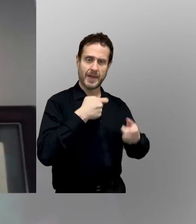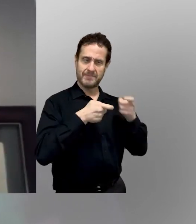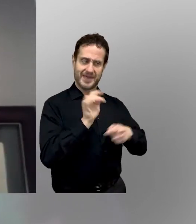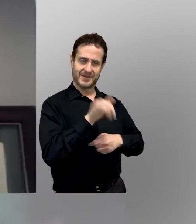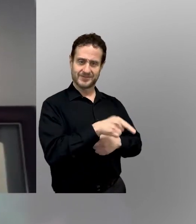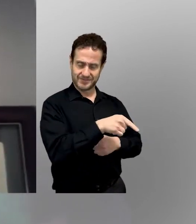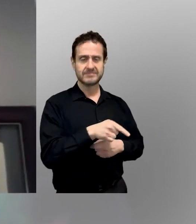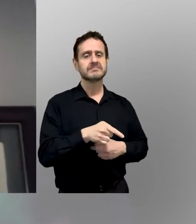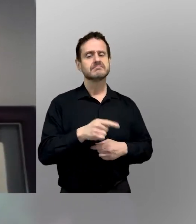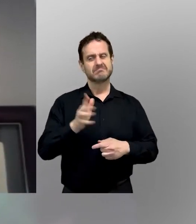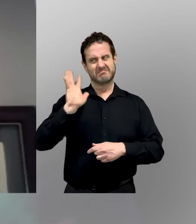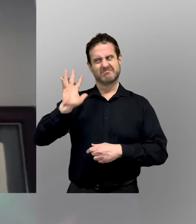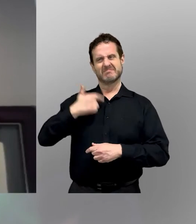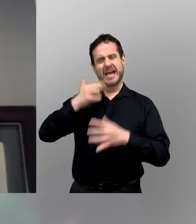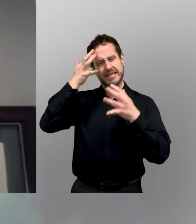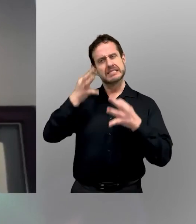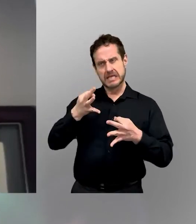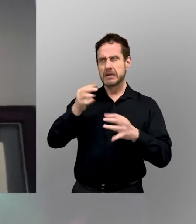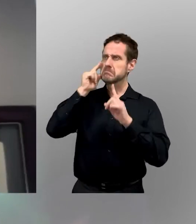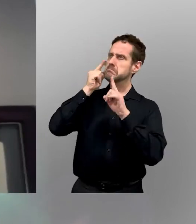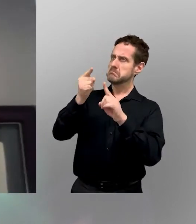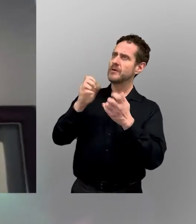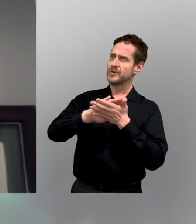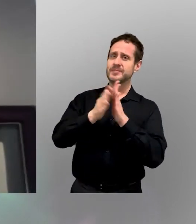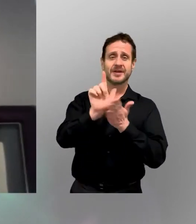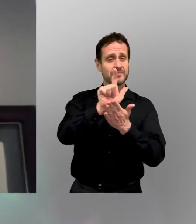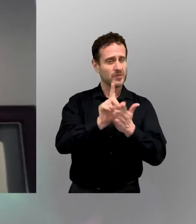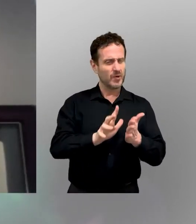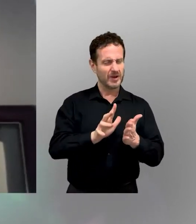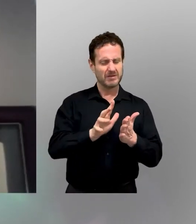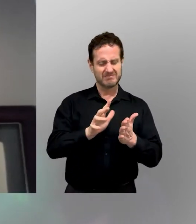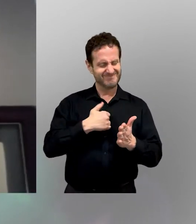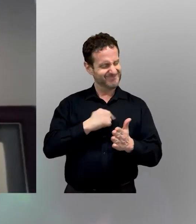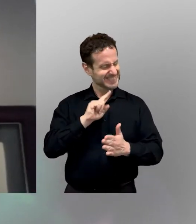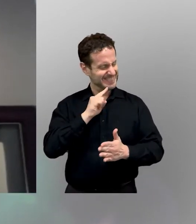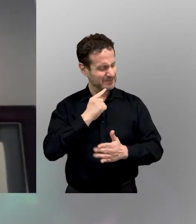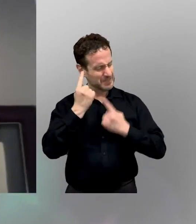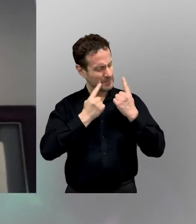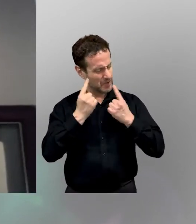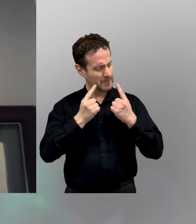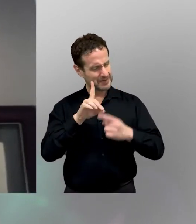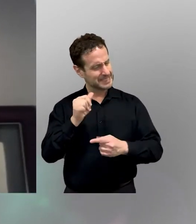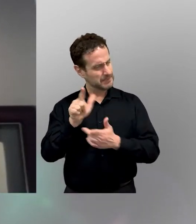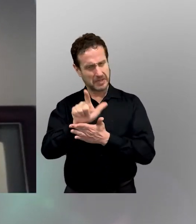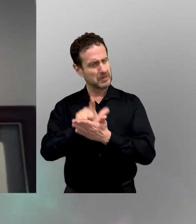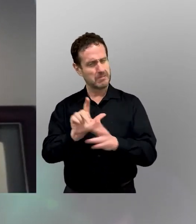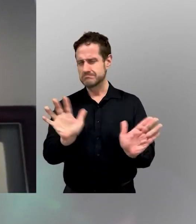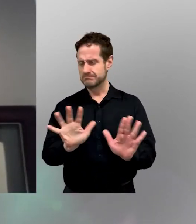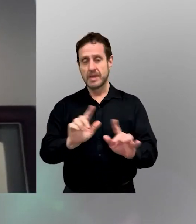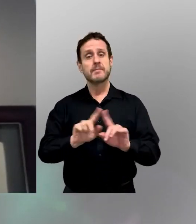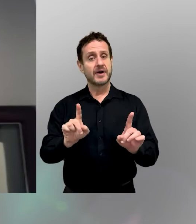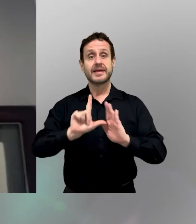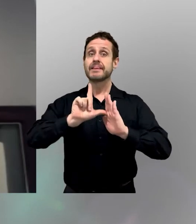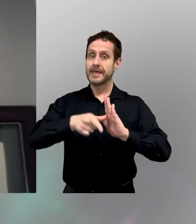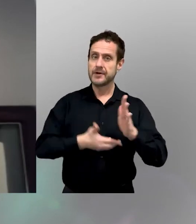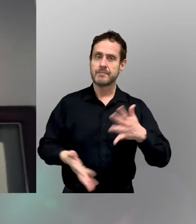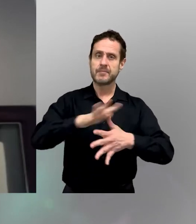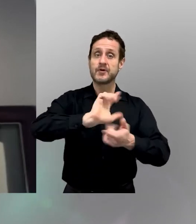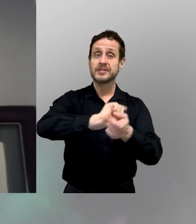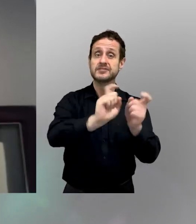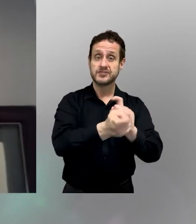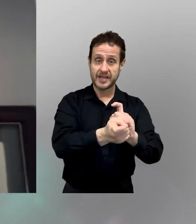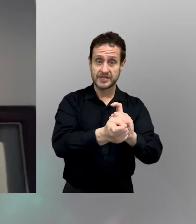program. When I decided long ago that I wanted to be a lawyer, I never seriously considered a career in disability law, but my priorities